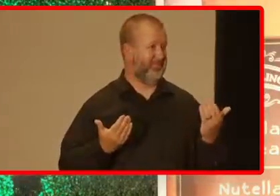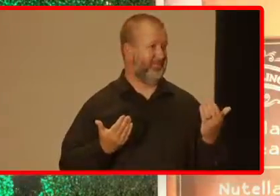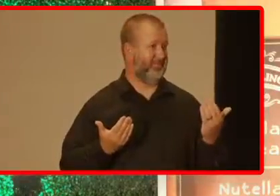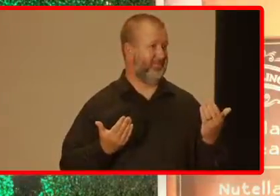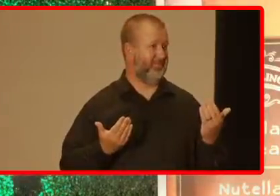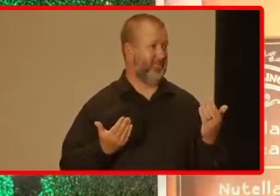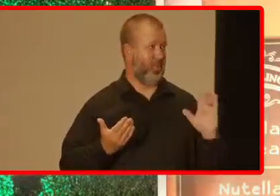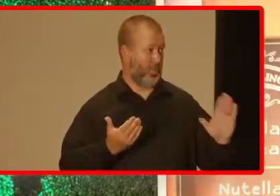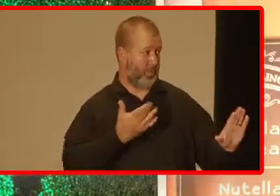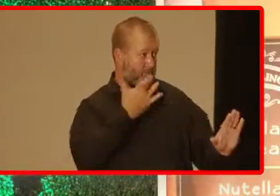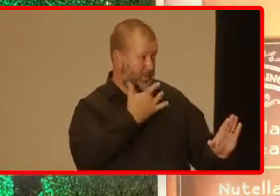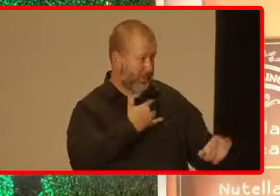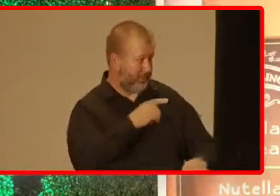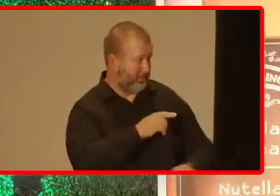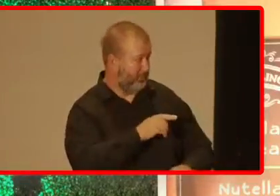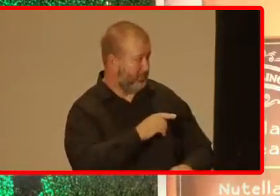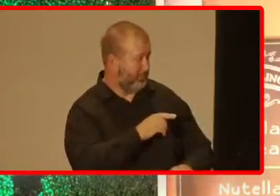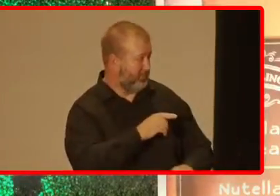Is it your birthday, sir?